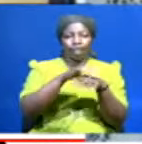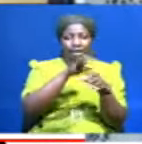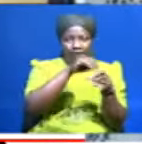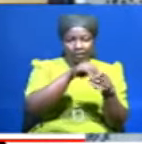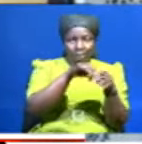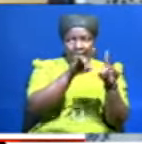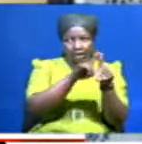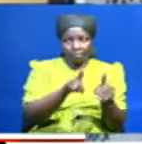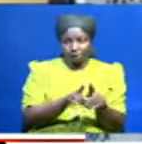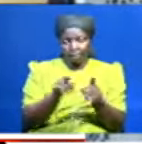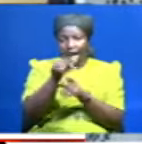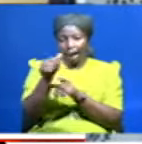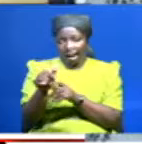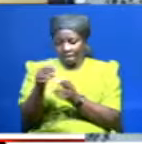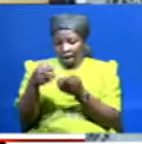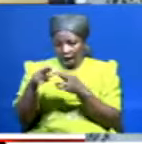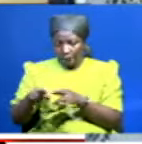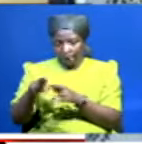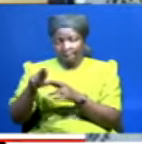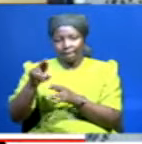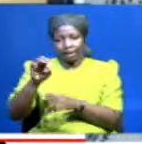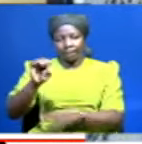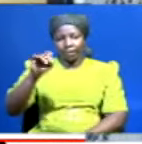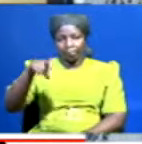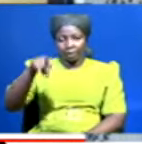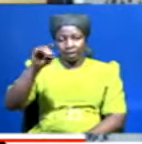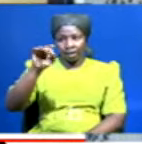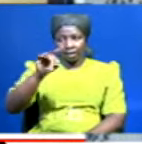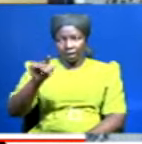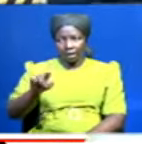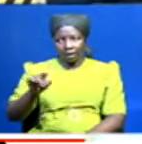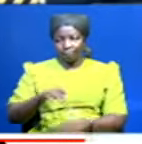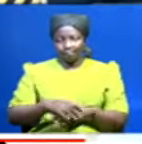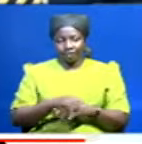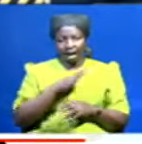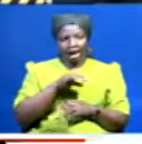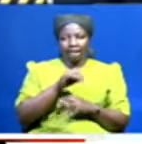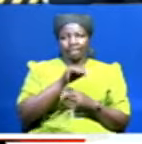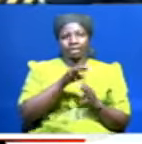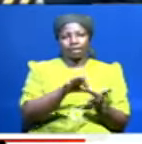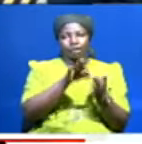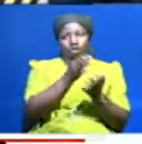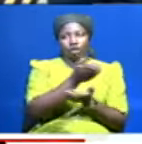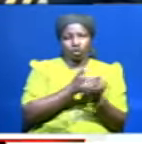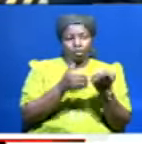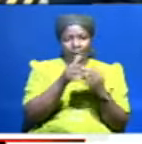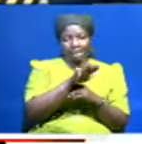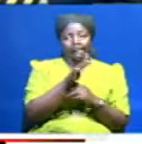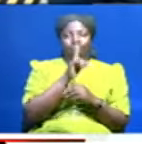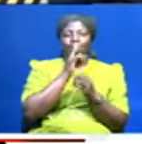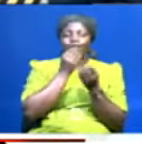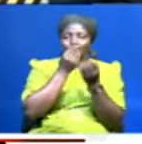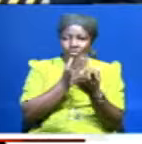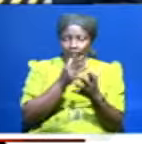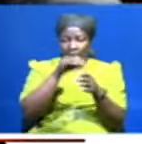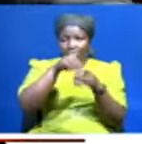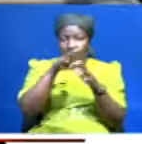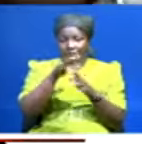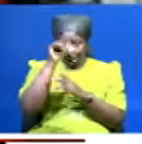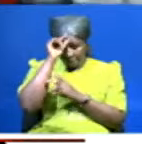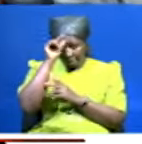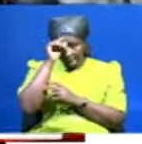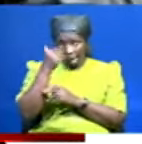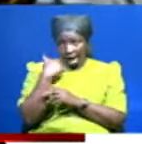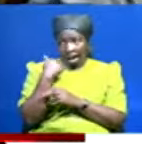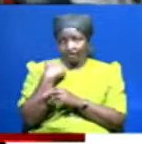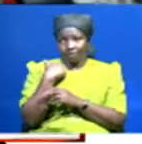special economic zones and export economic zones. He told the investors that the government has resolved the